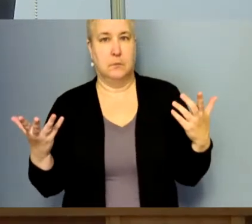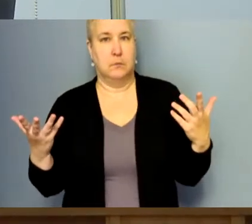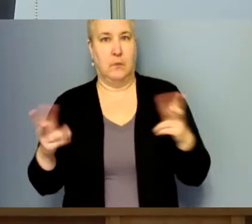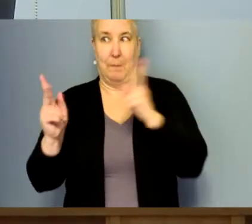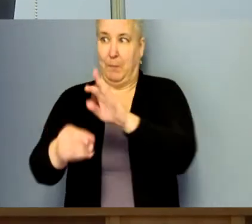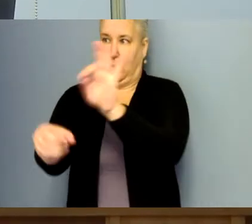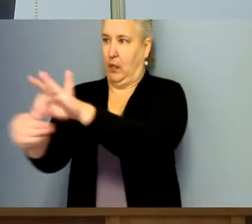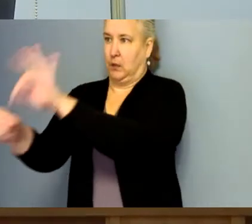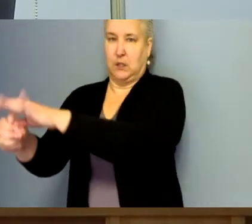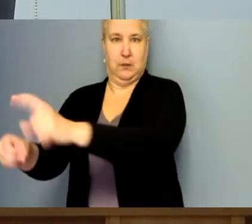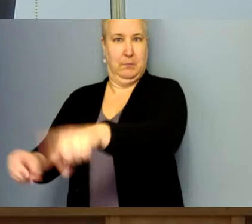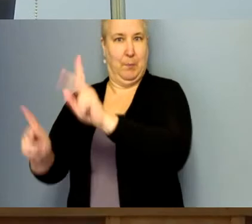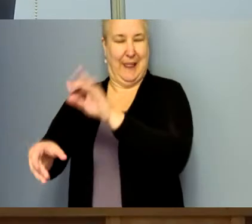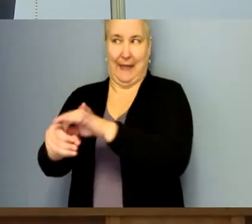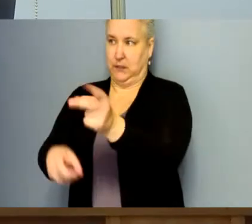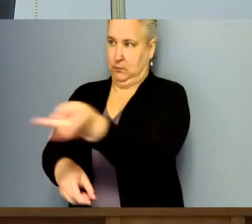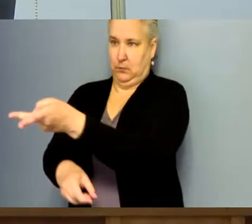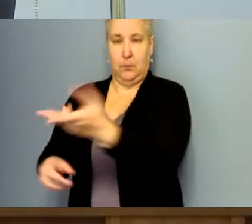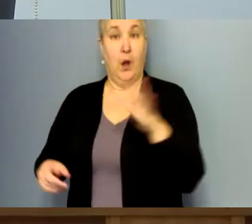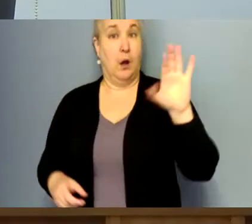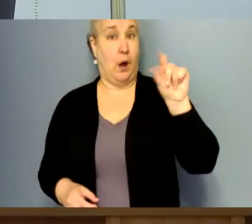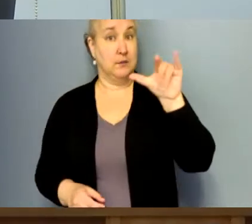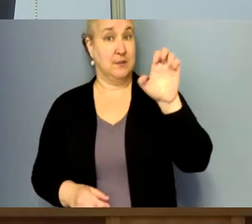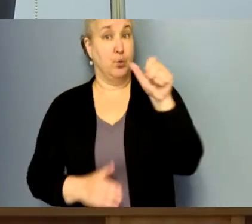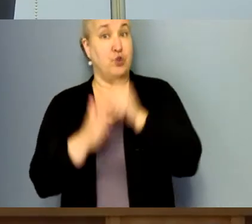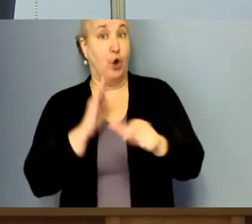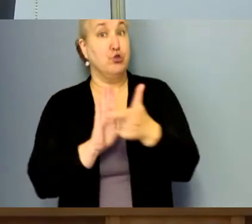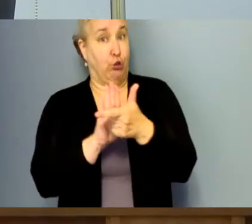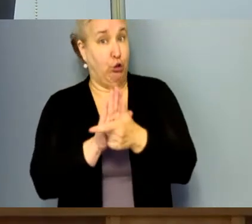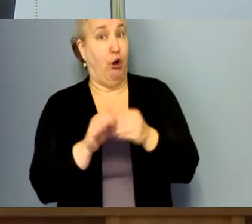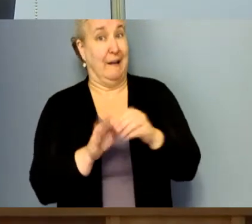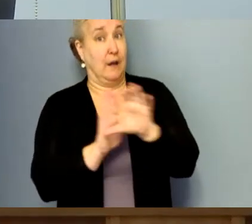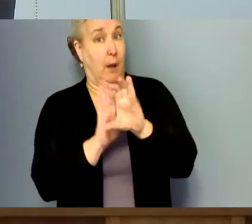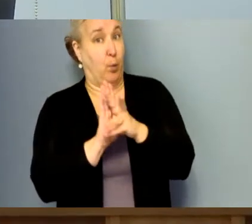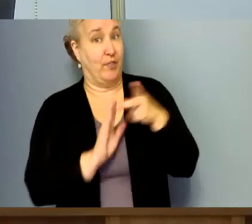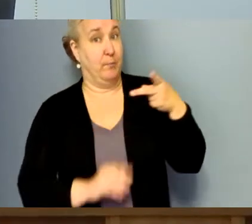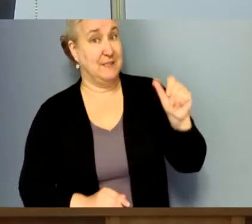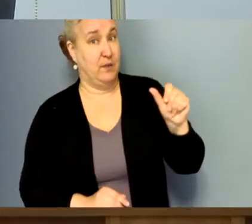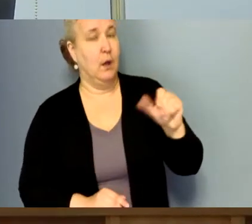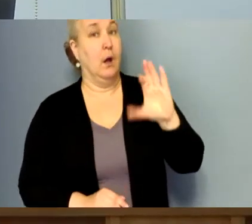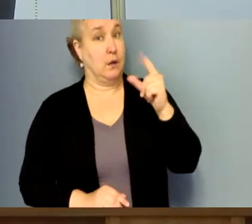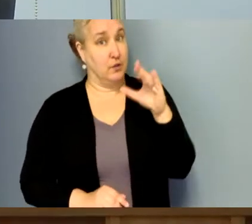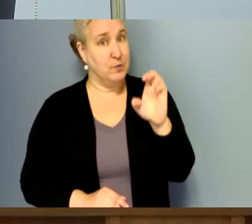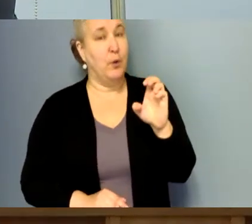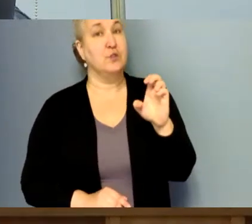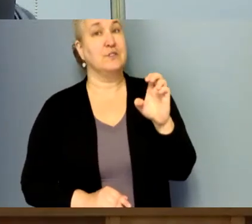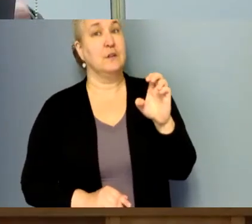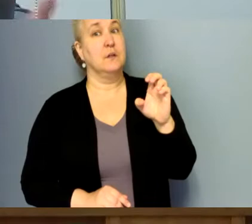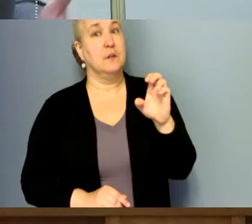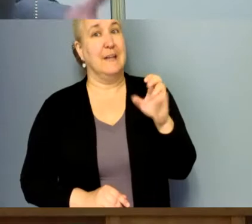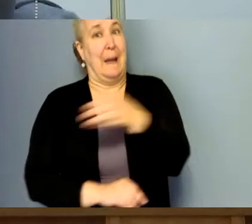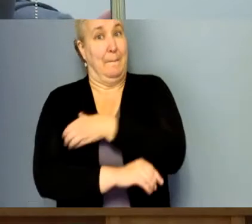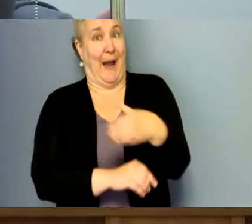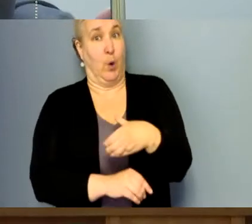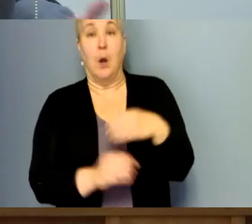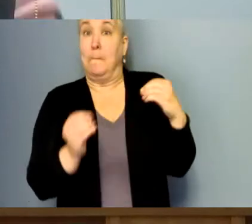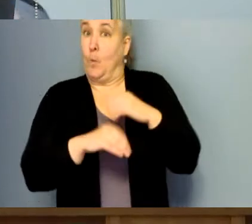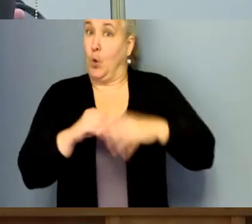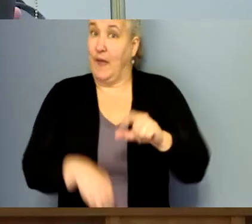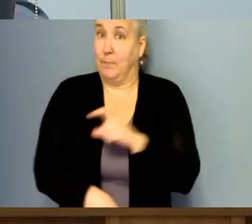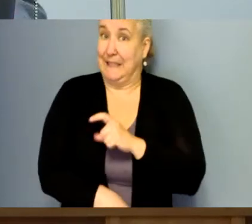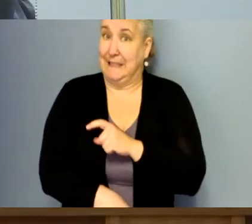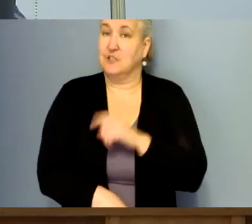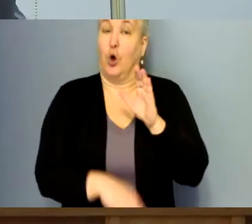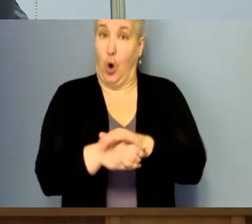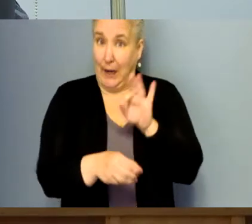elected. And constables under the law in the Commonwealth of Pennsylvania, constables are empowered, actually more empowered than police are, on